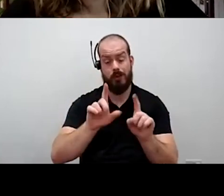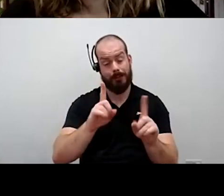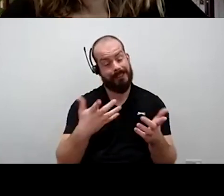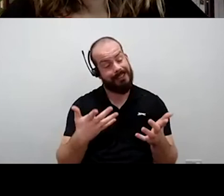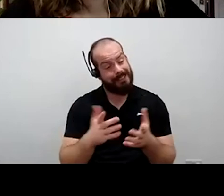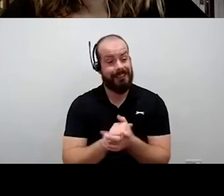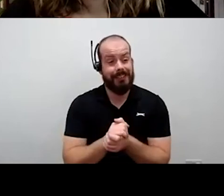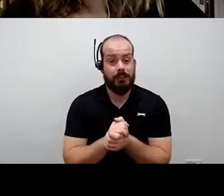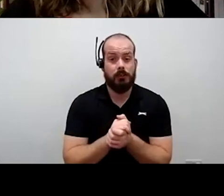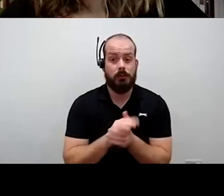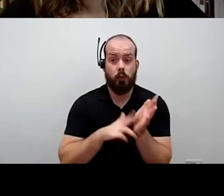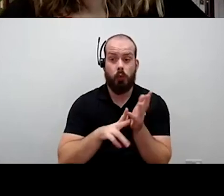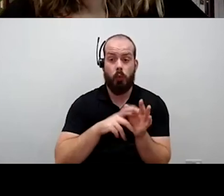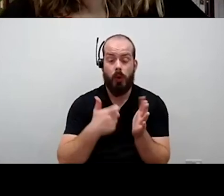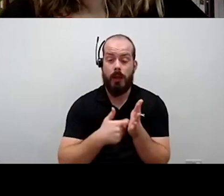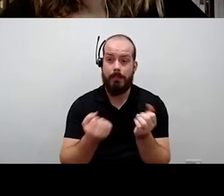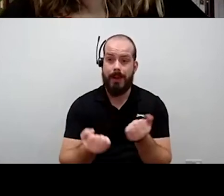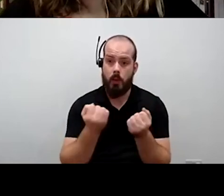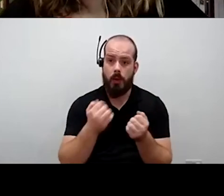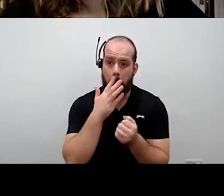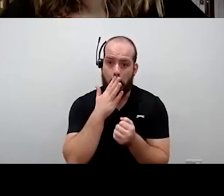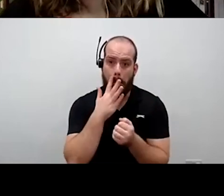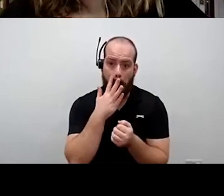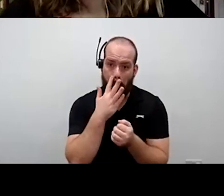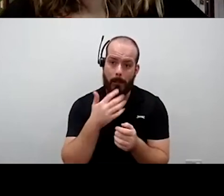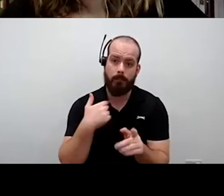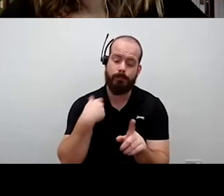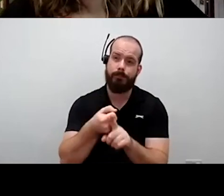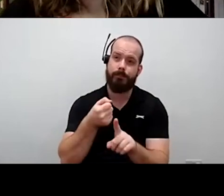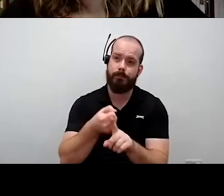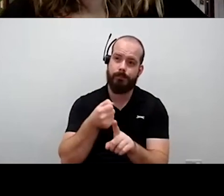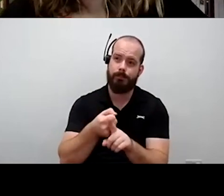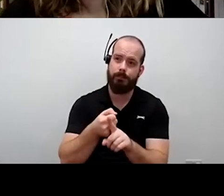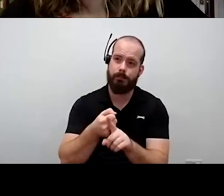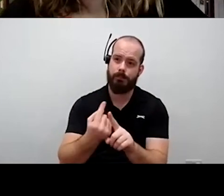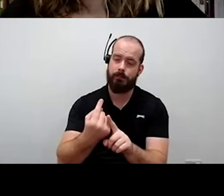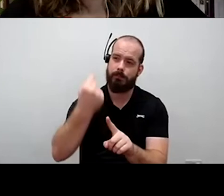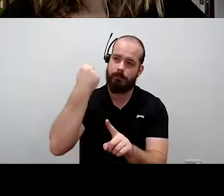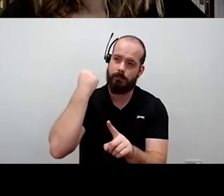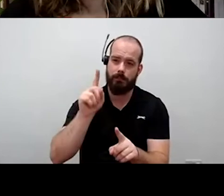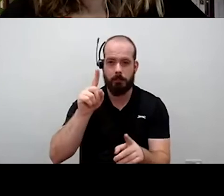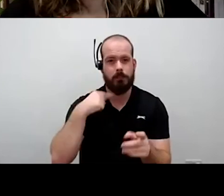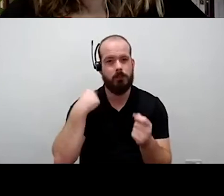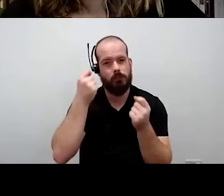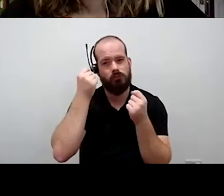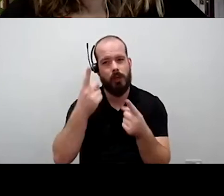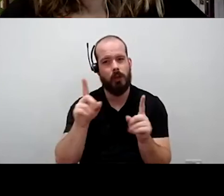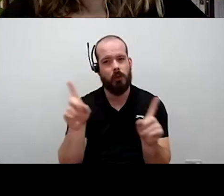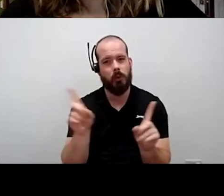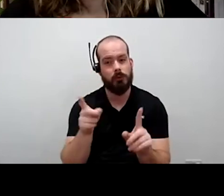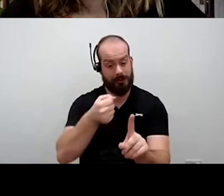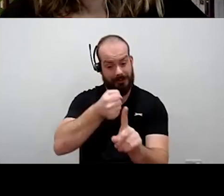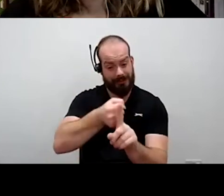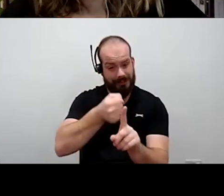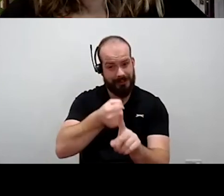nuclear. I started as an anti-nuclear activist, but at a certain moment I realized that we lost